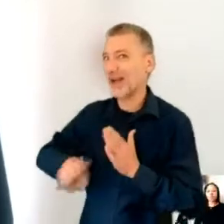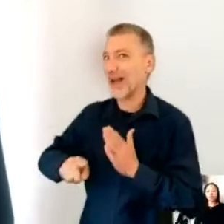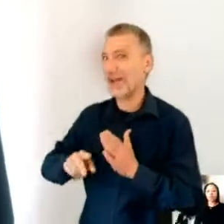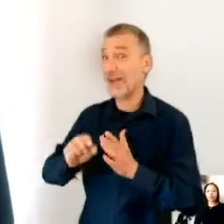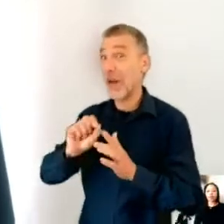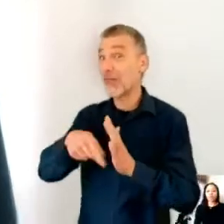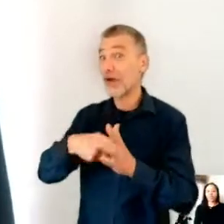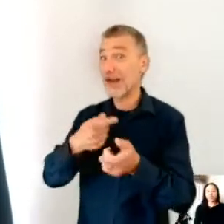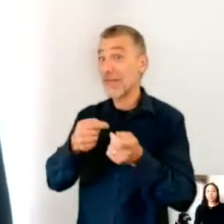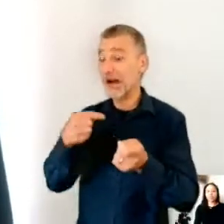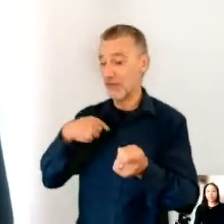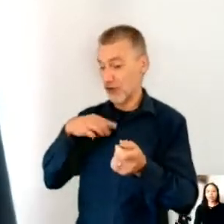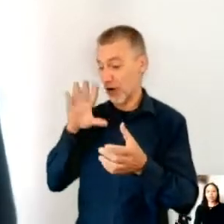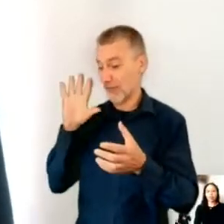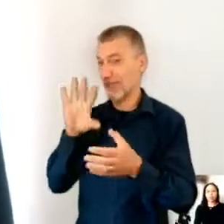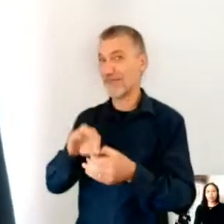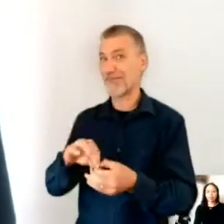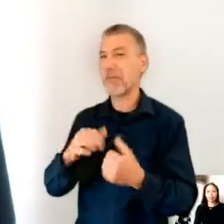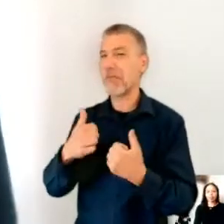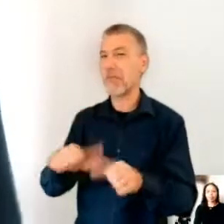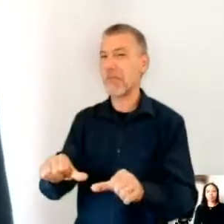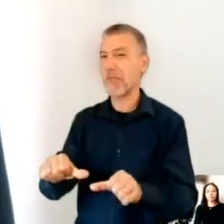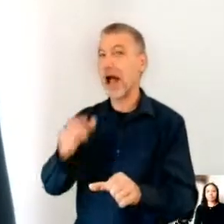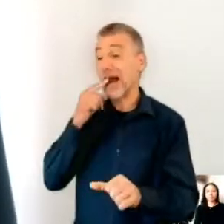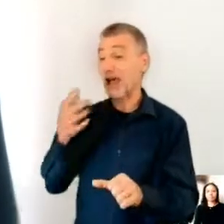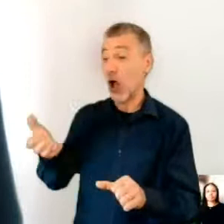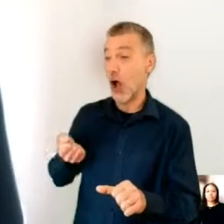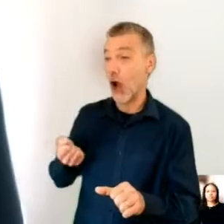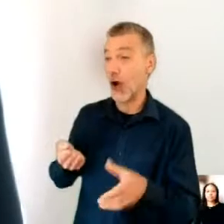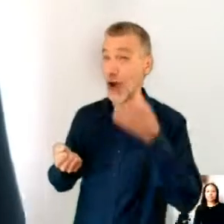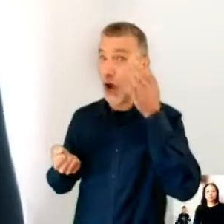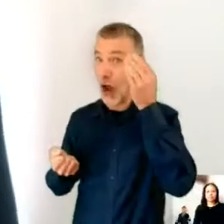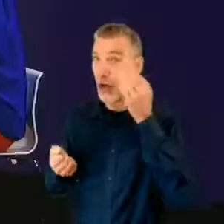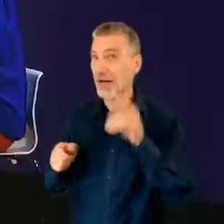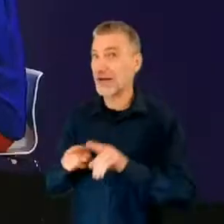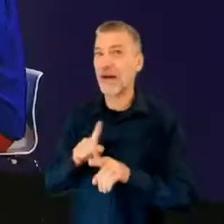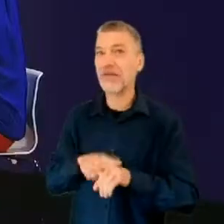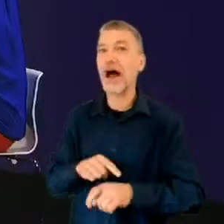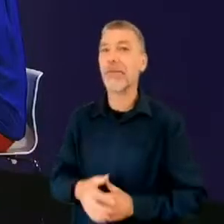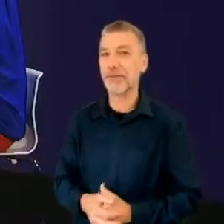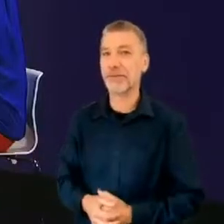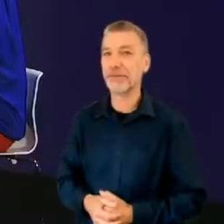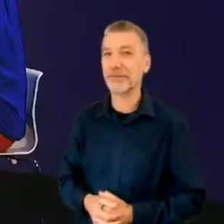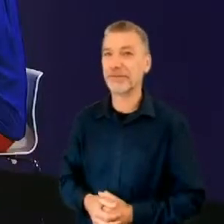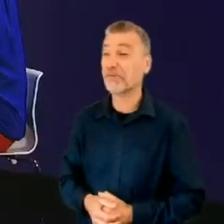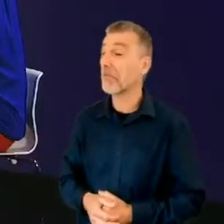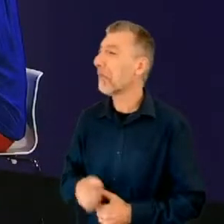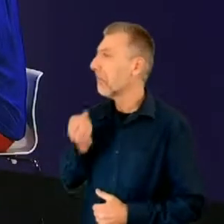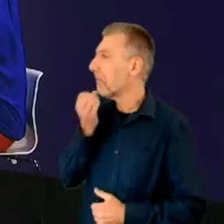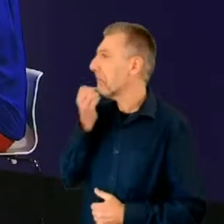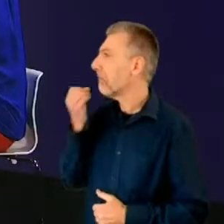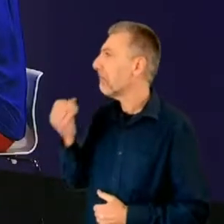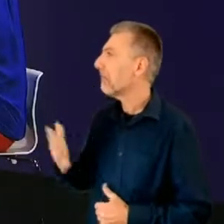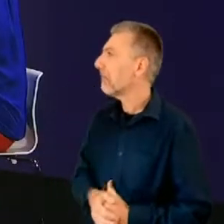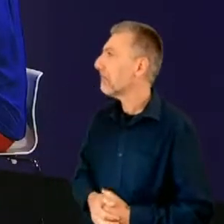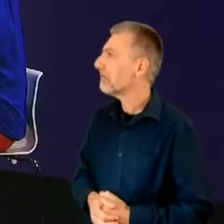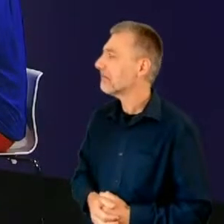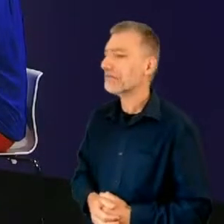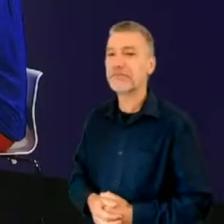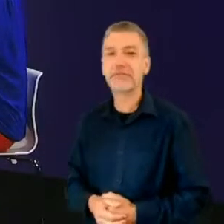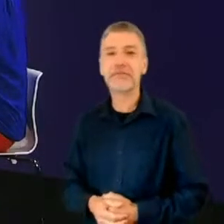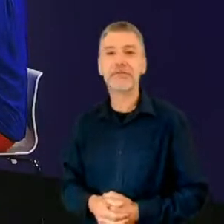go into, earn and learn at the same time, which has been great for me. Oh, that's wonderful. That's really great news to hear. And